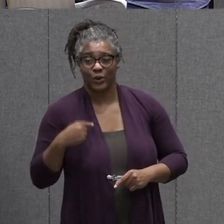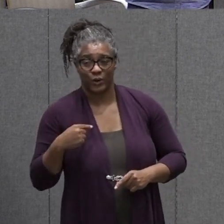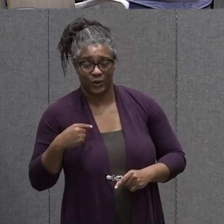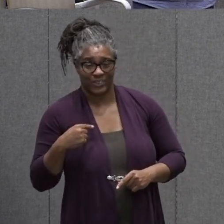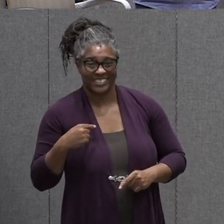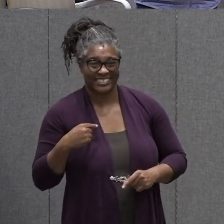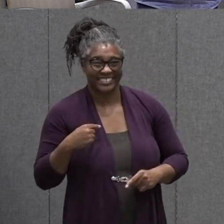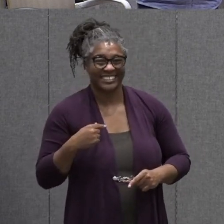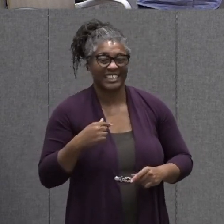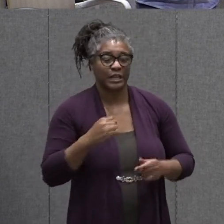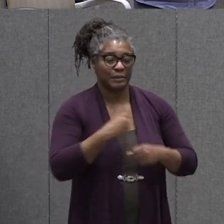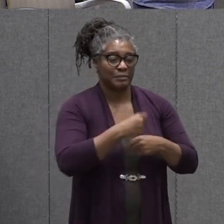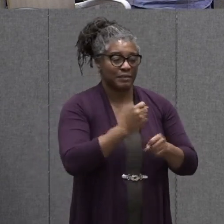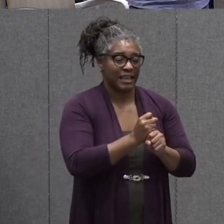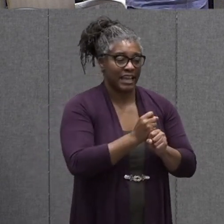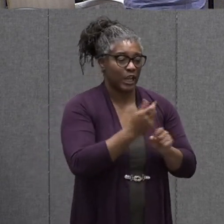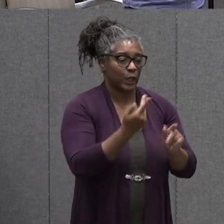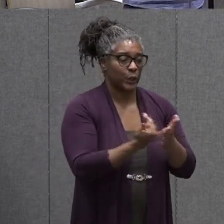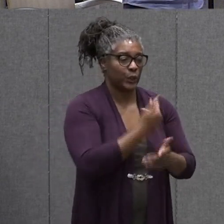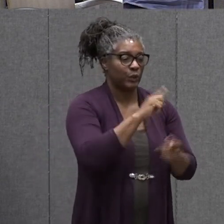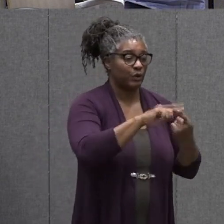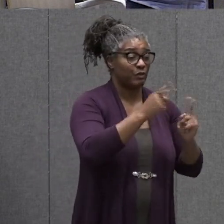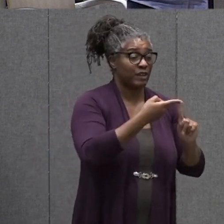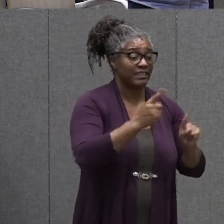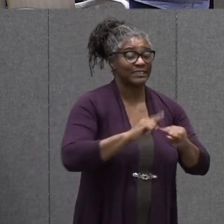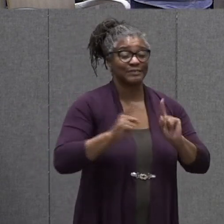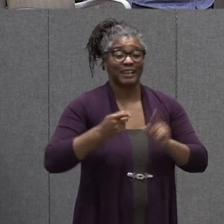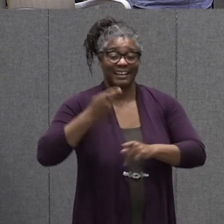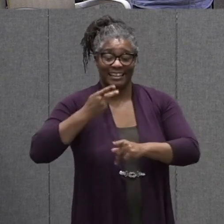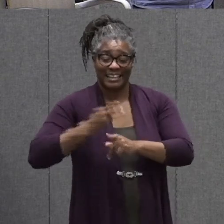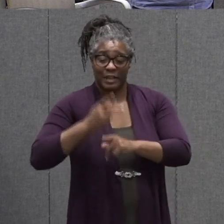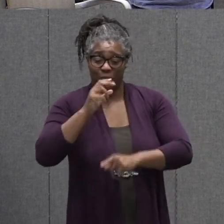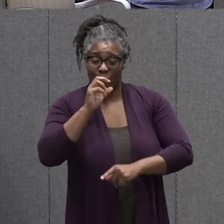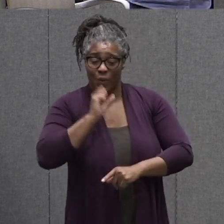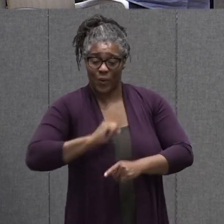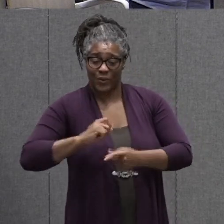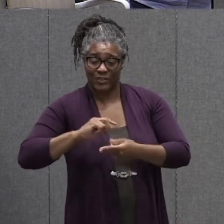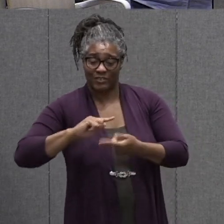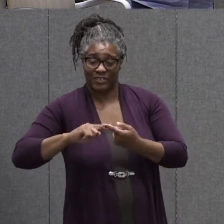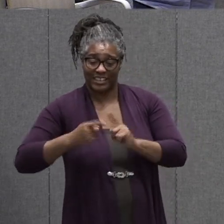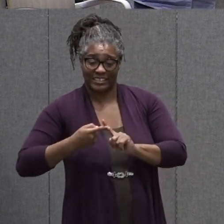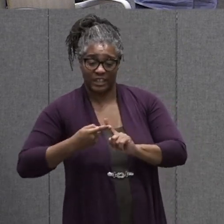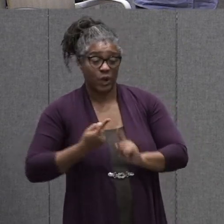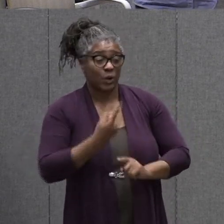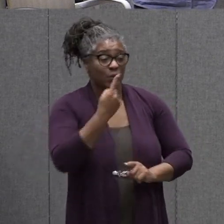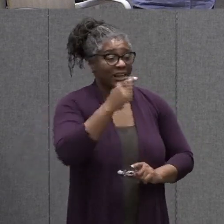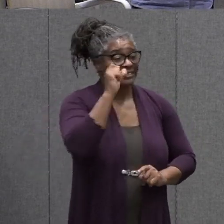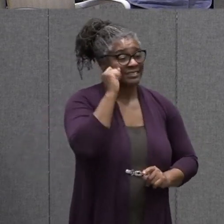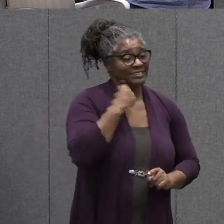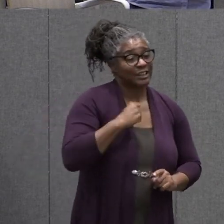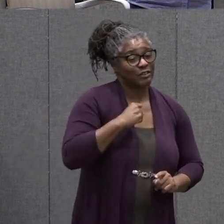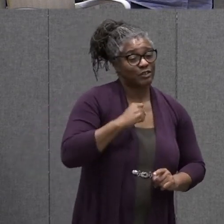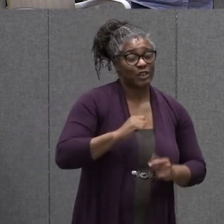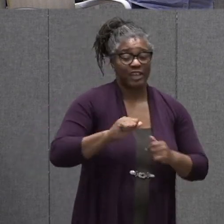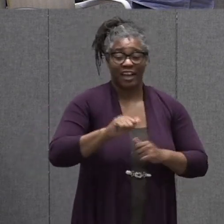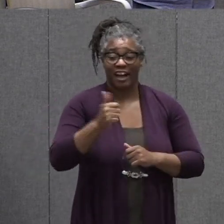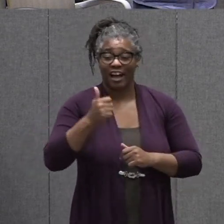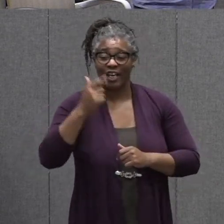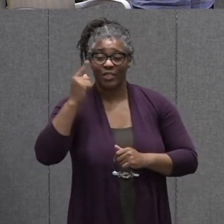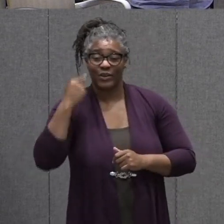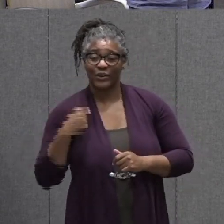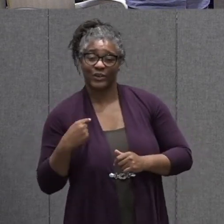Make new friends, but keep the old. One is silver and the other gold. Two